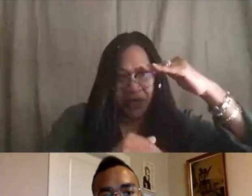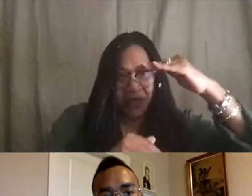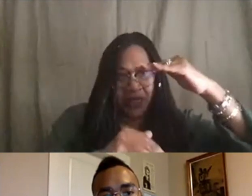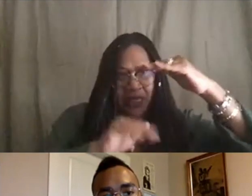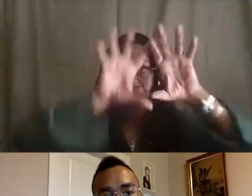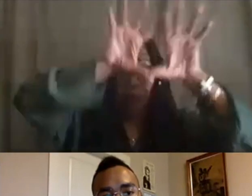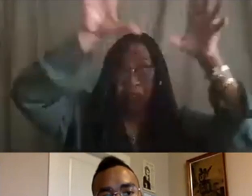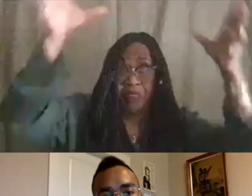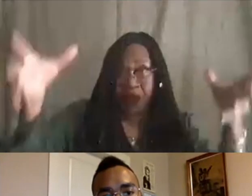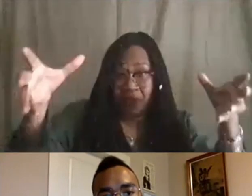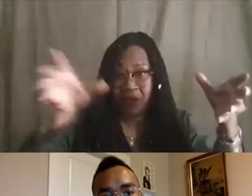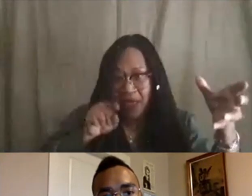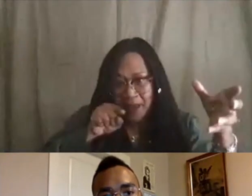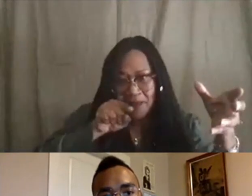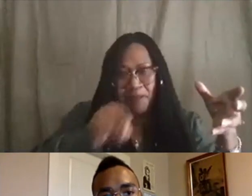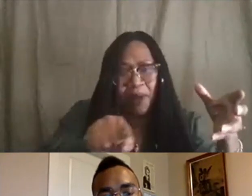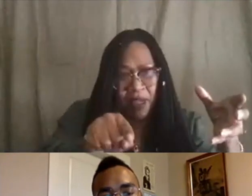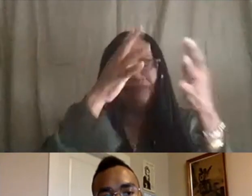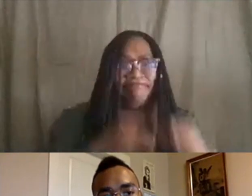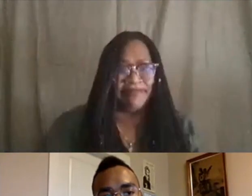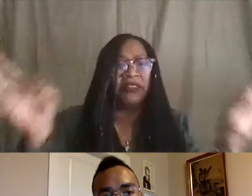it by either